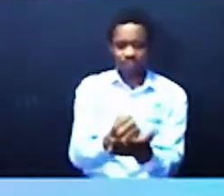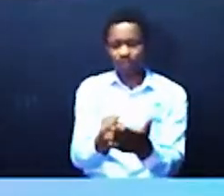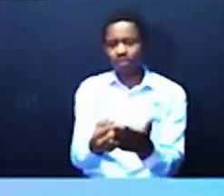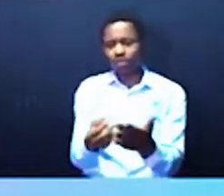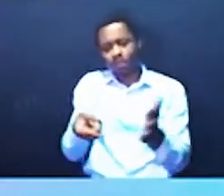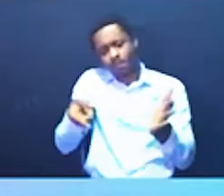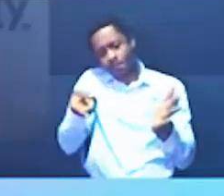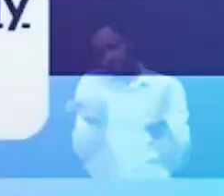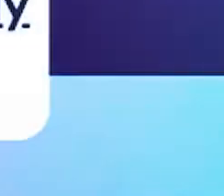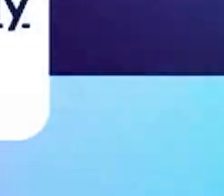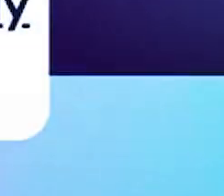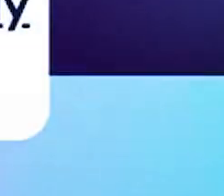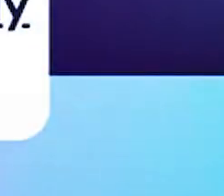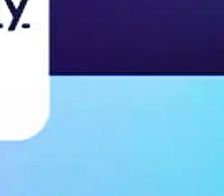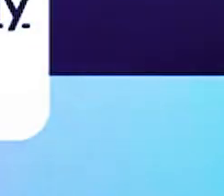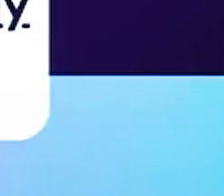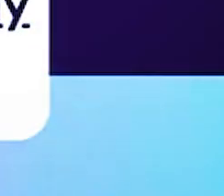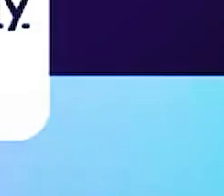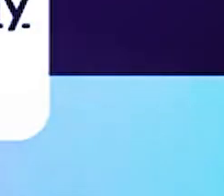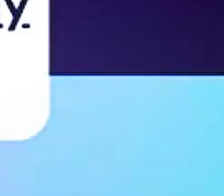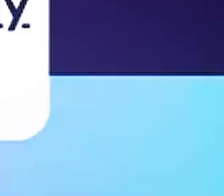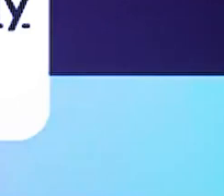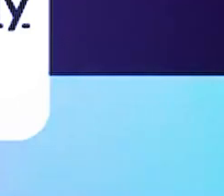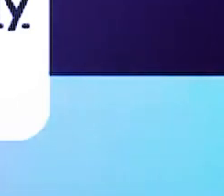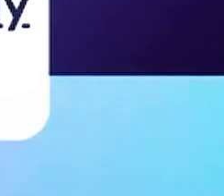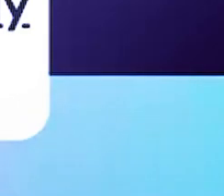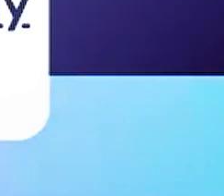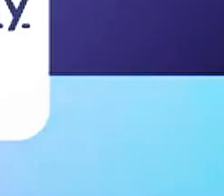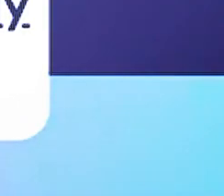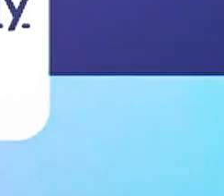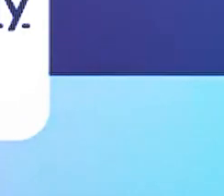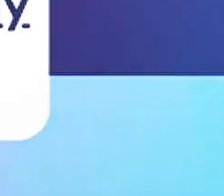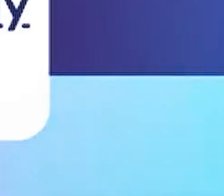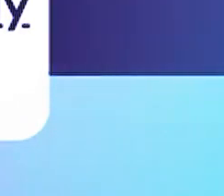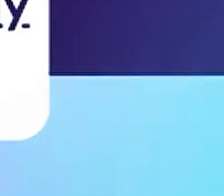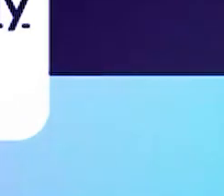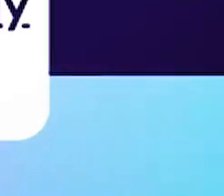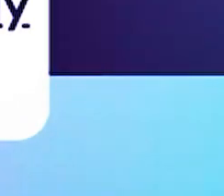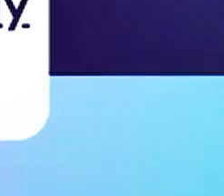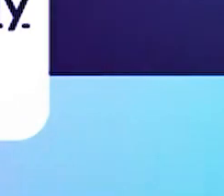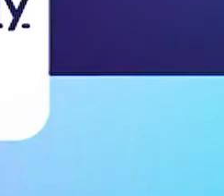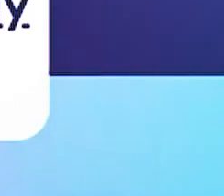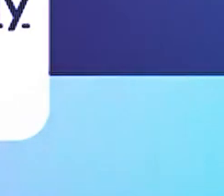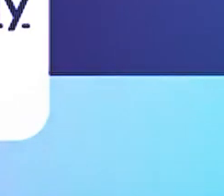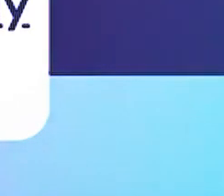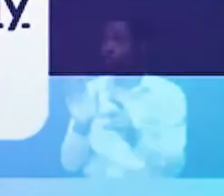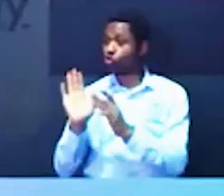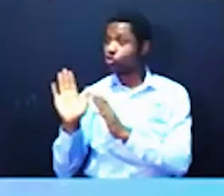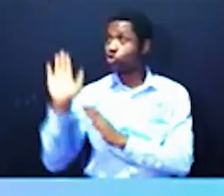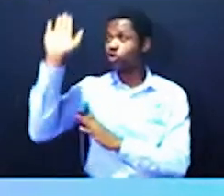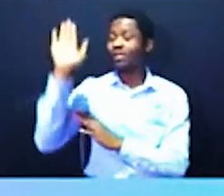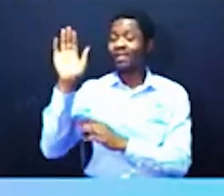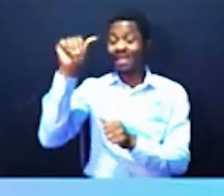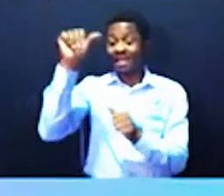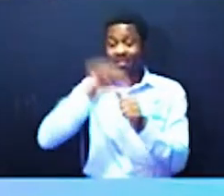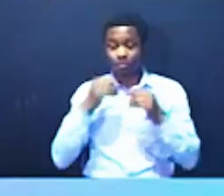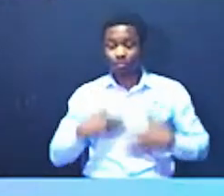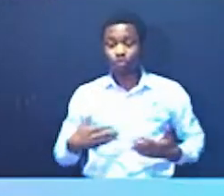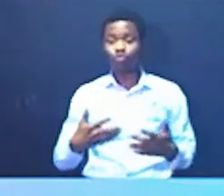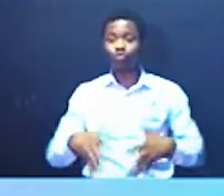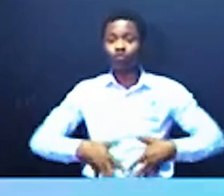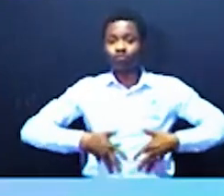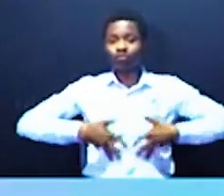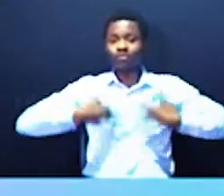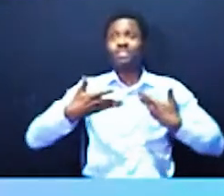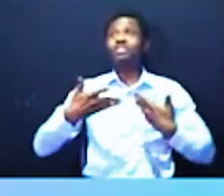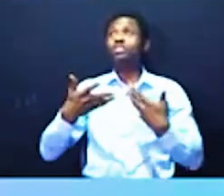inscription. The Lord knows those who are His. And everyone who confesses the name